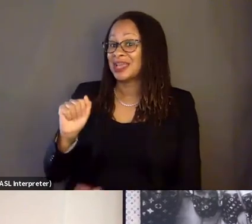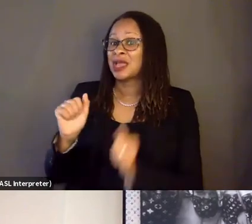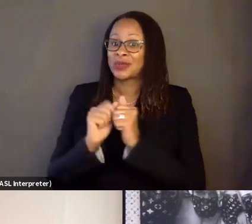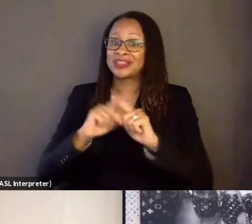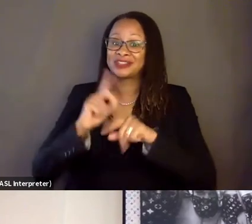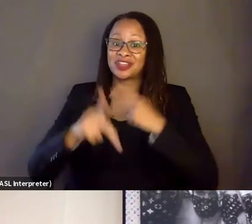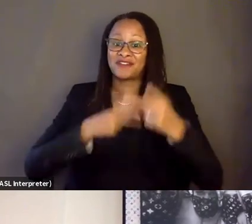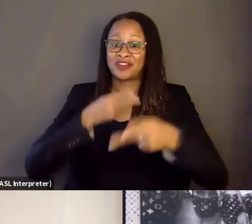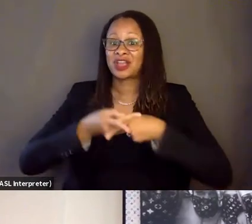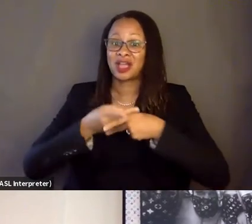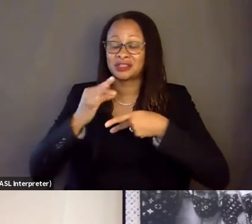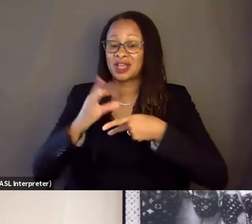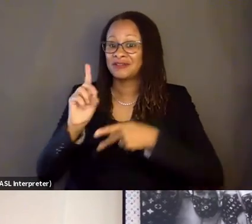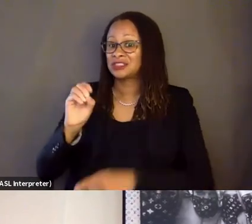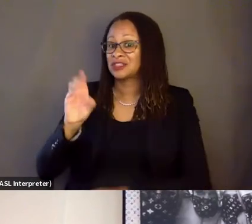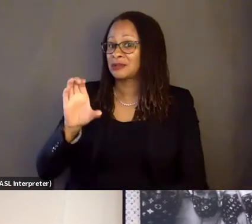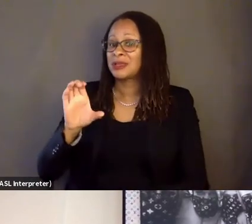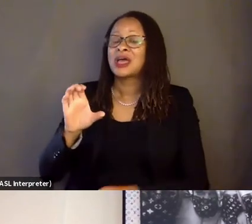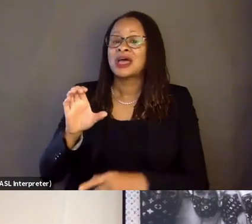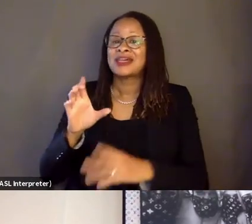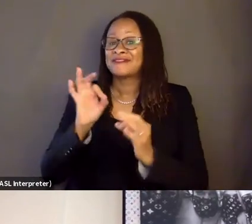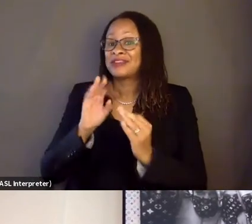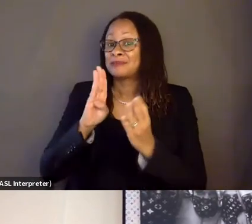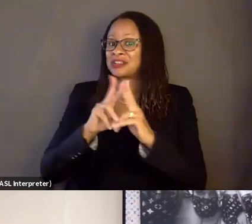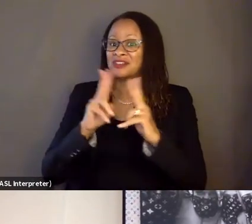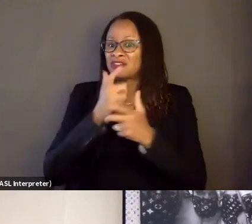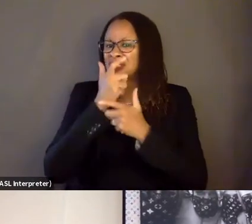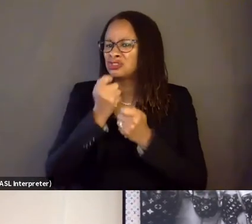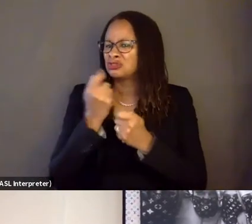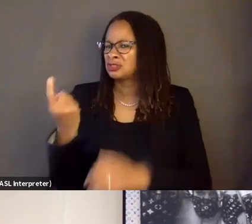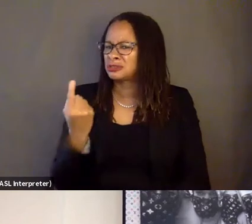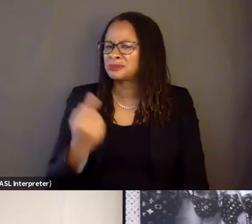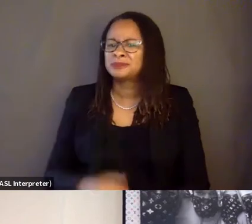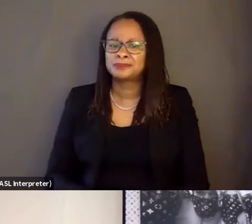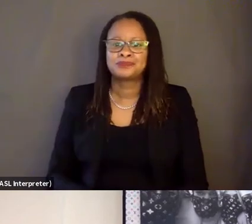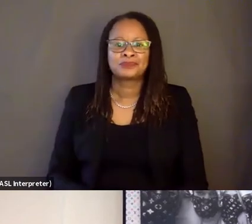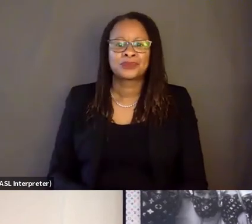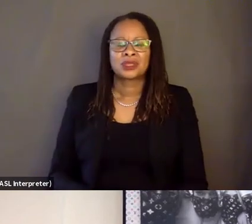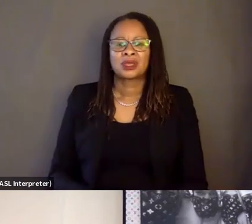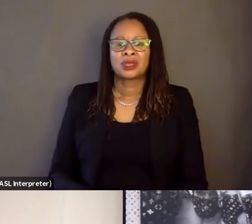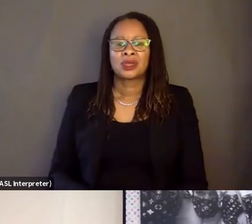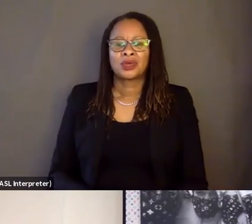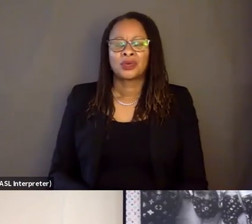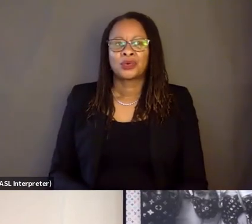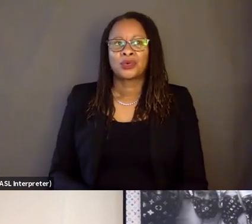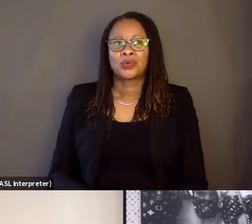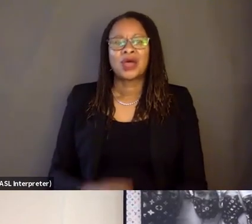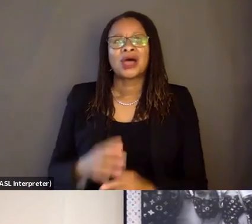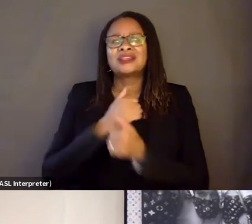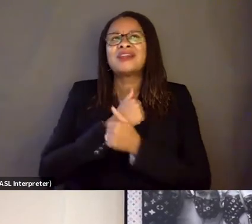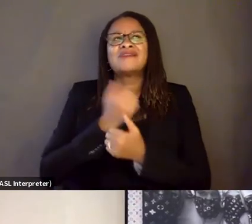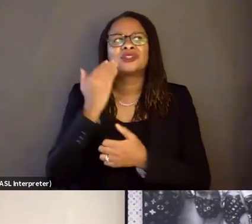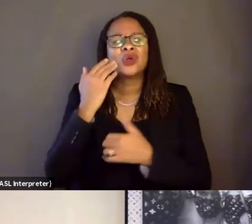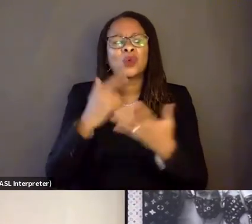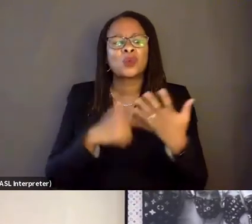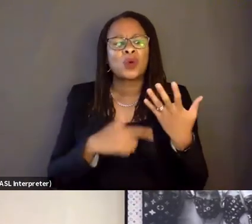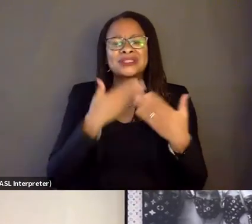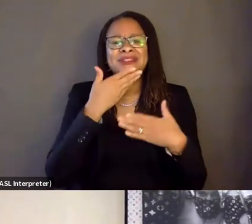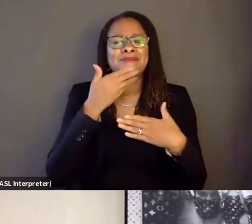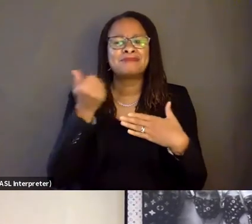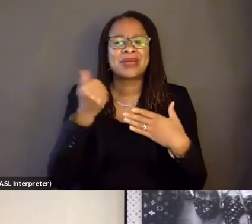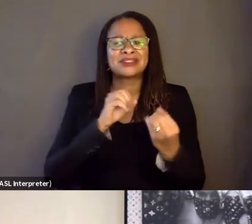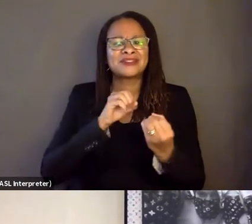documentaries, and the feedback is always really interesting. I would love to know what the most gratifying feedback has been, but also what has